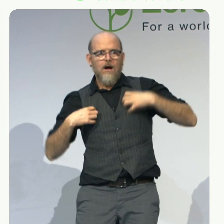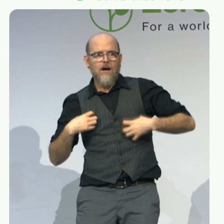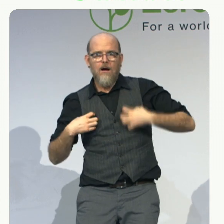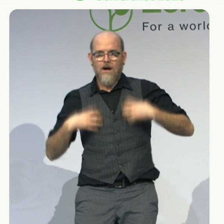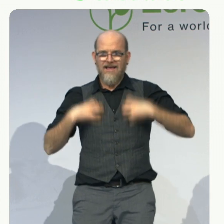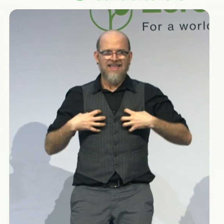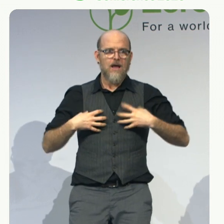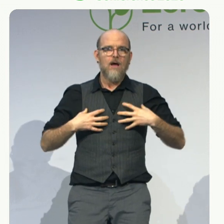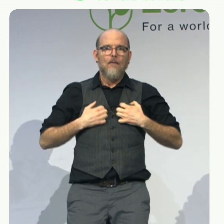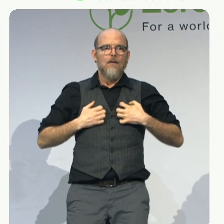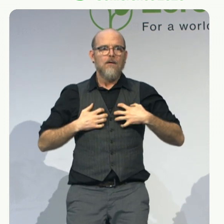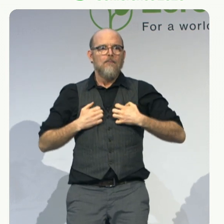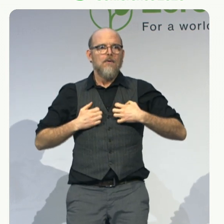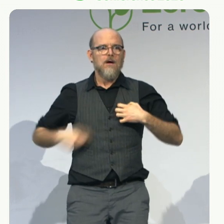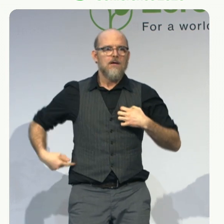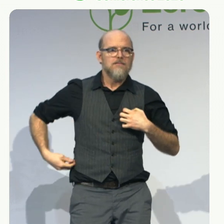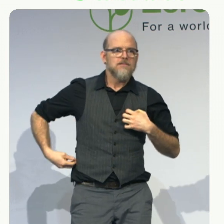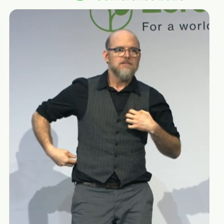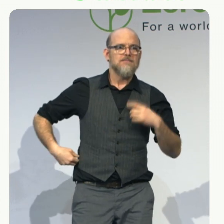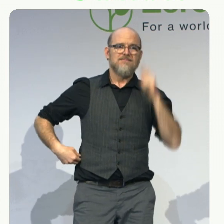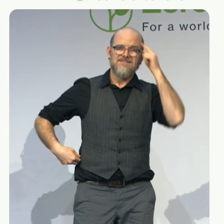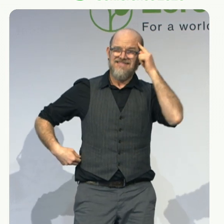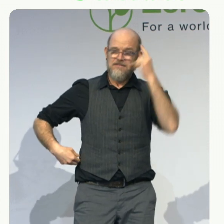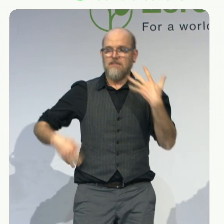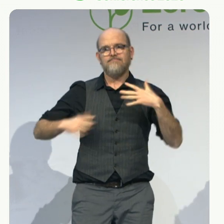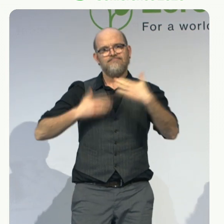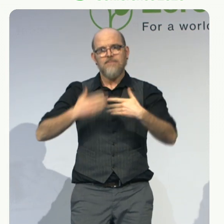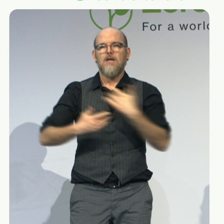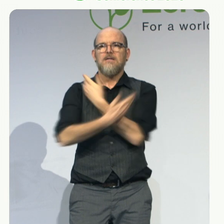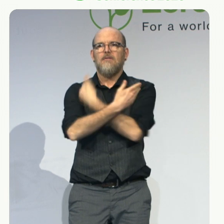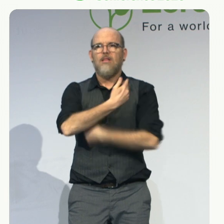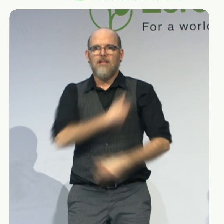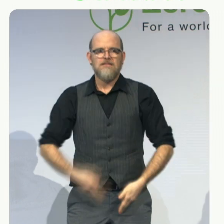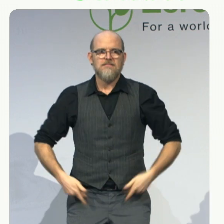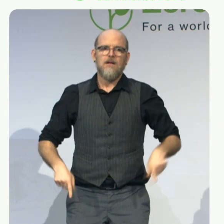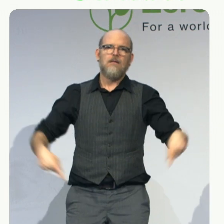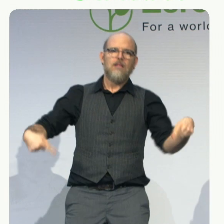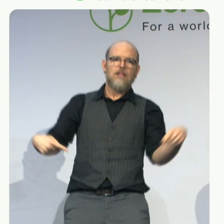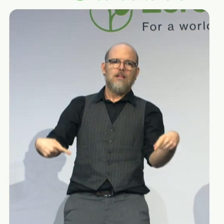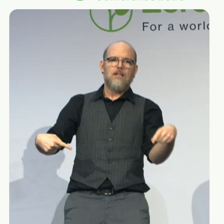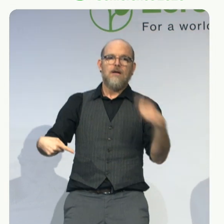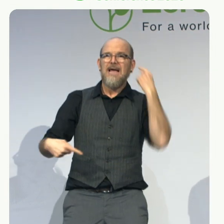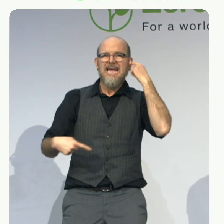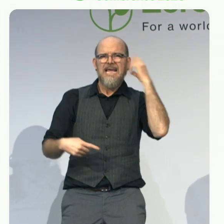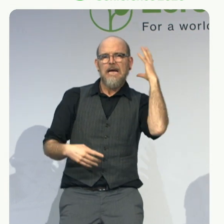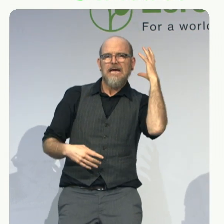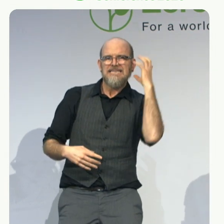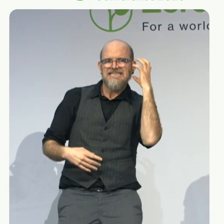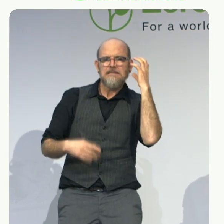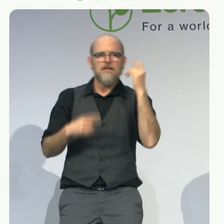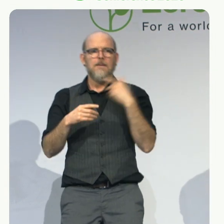palsy in the form of spastic quadriplegia. This affected my hearing, my speech, and my